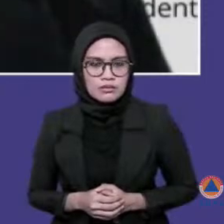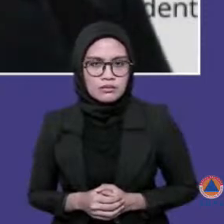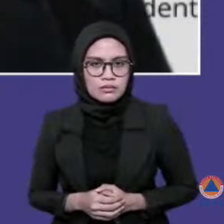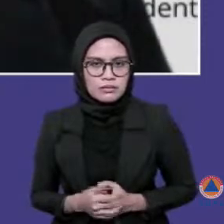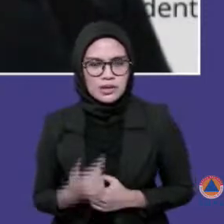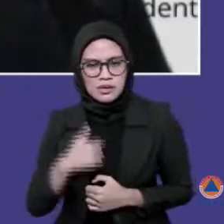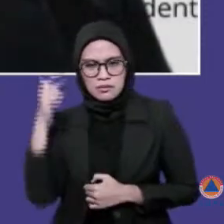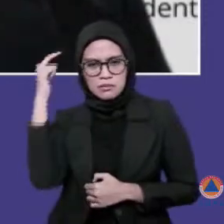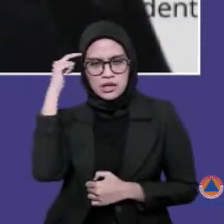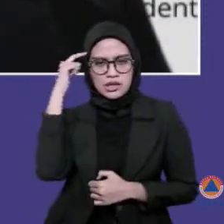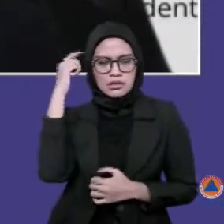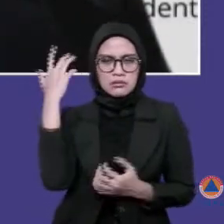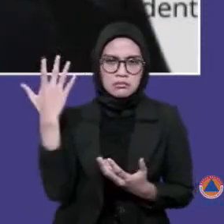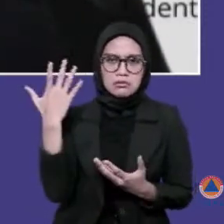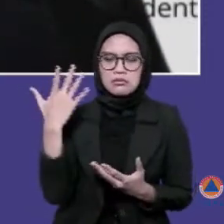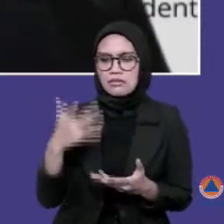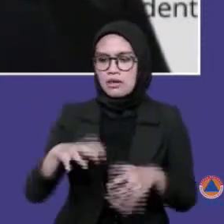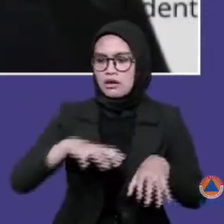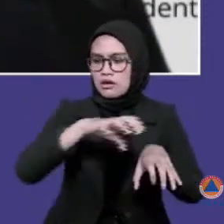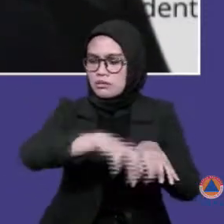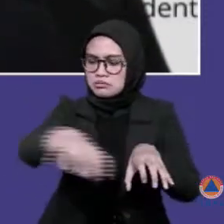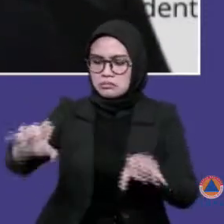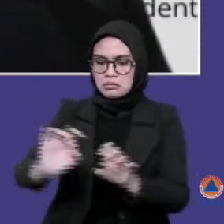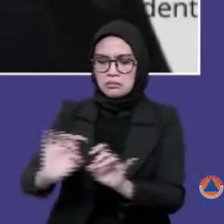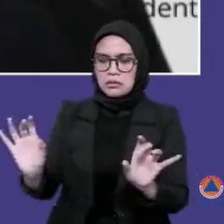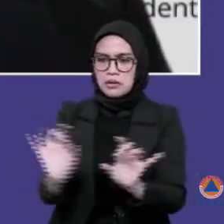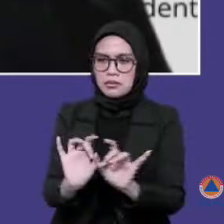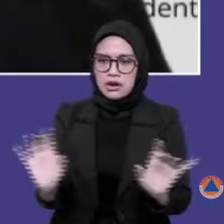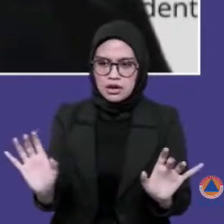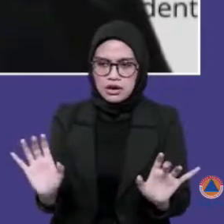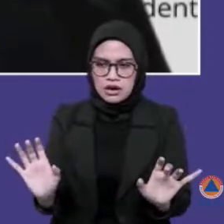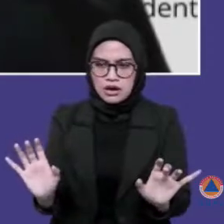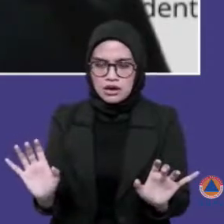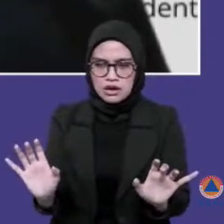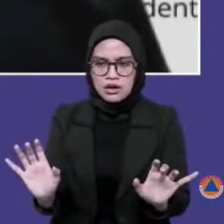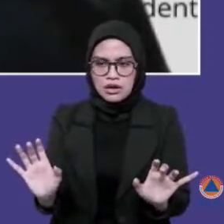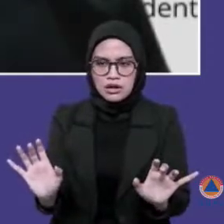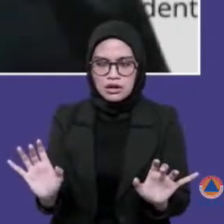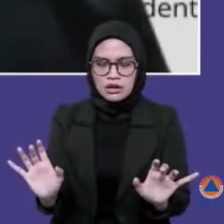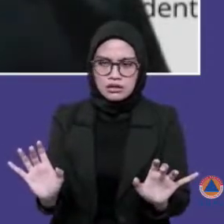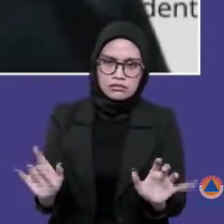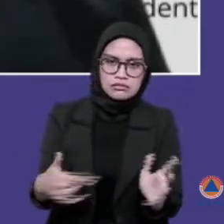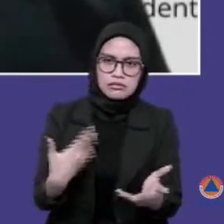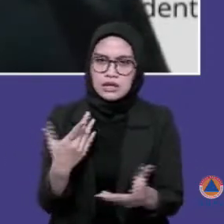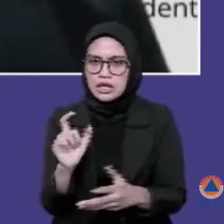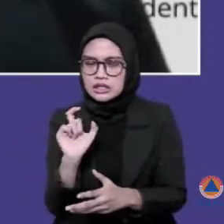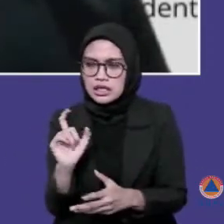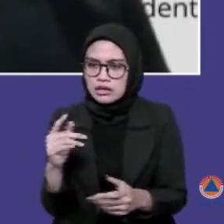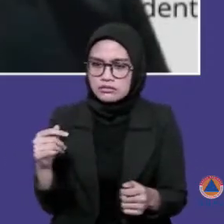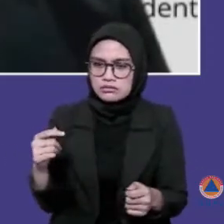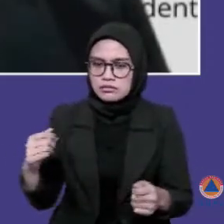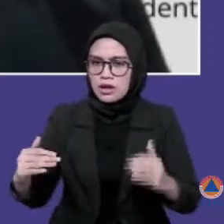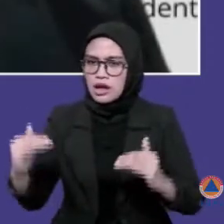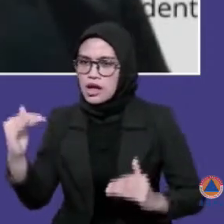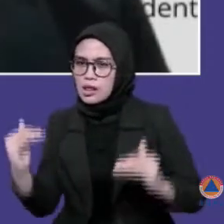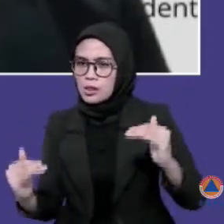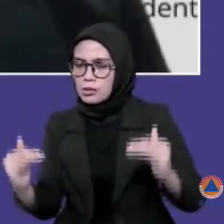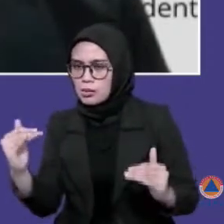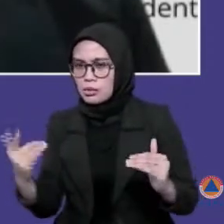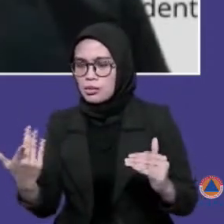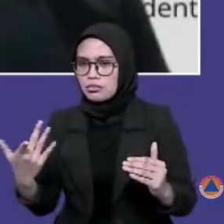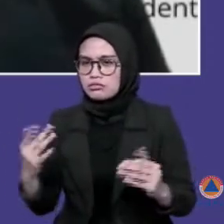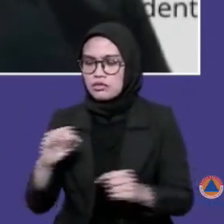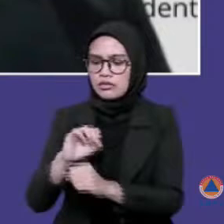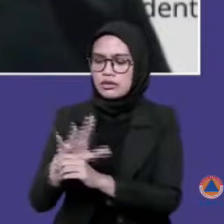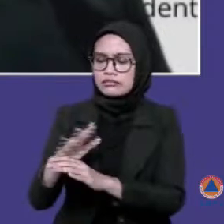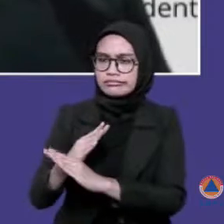visas, we're not at the front of the queue yet. So just a sort of broad question of whether this is something that the task force looks at